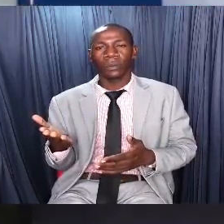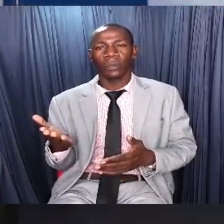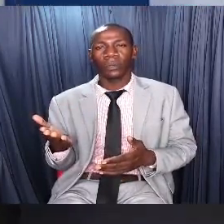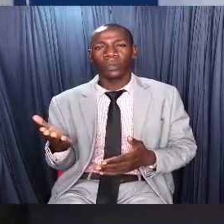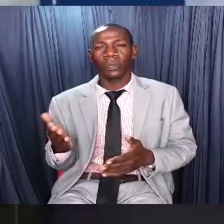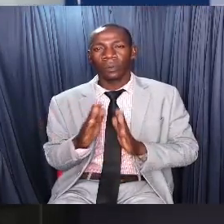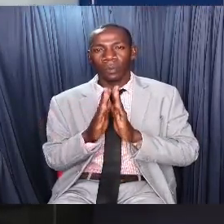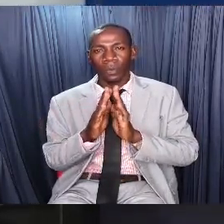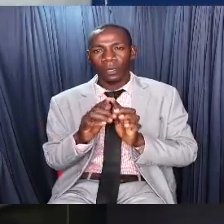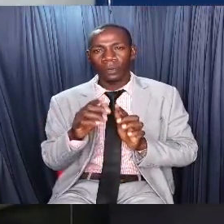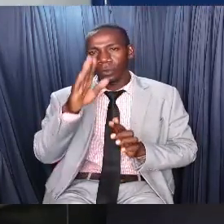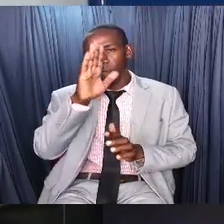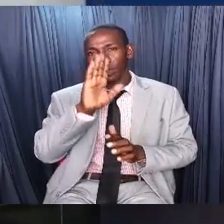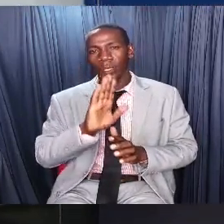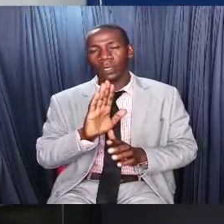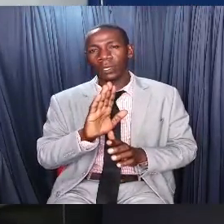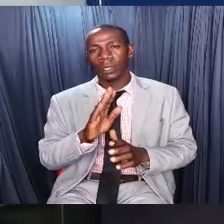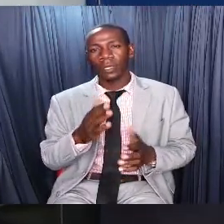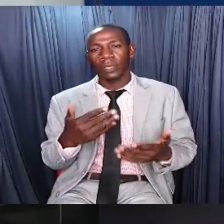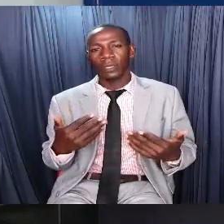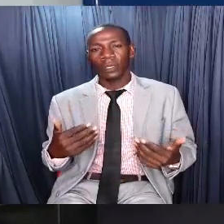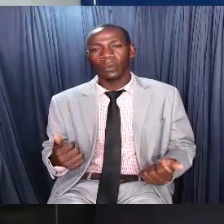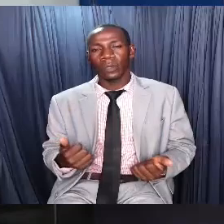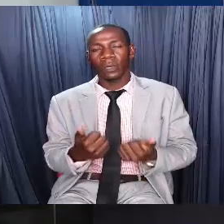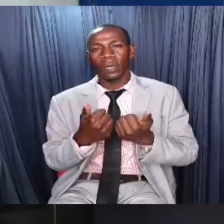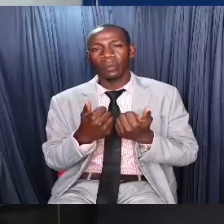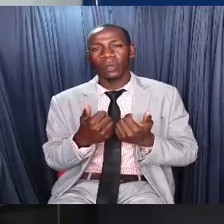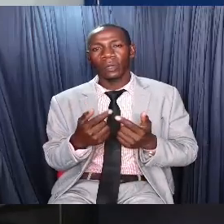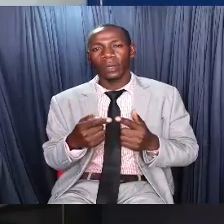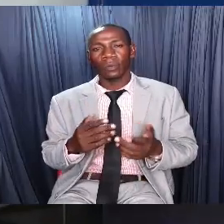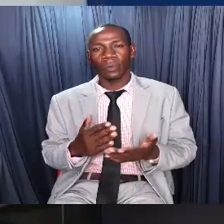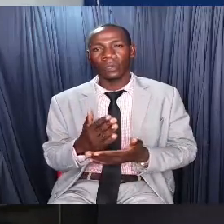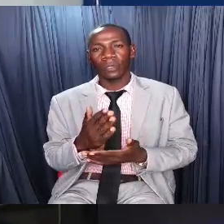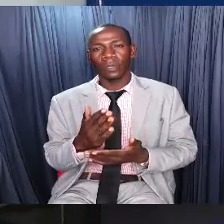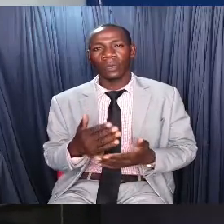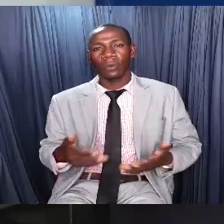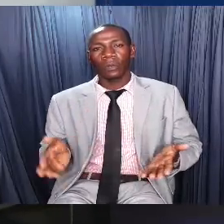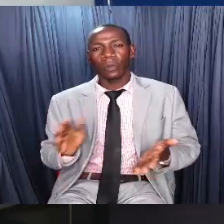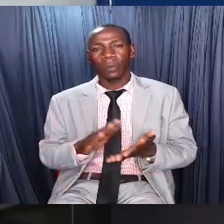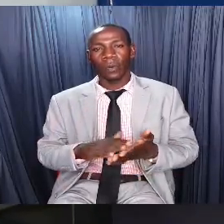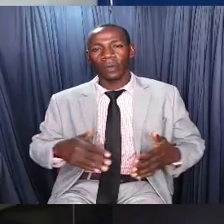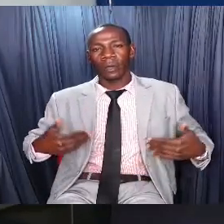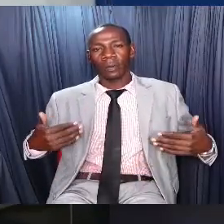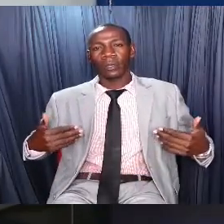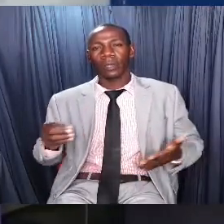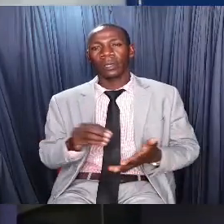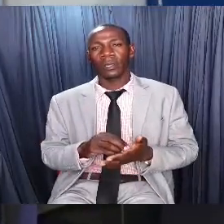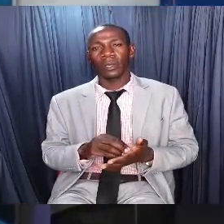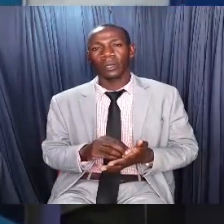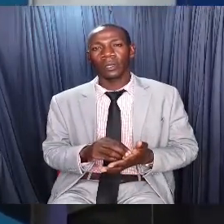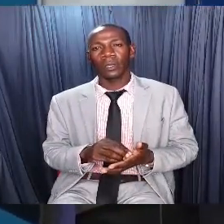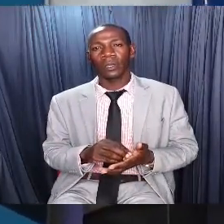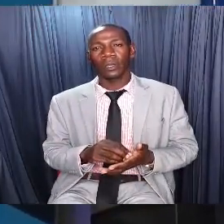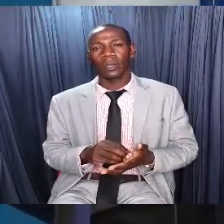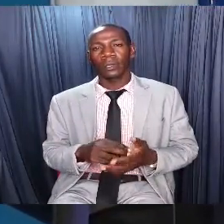him. Akiomba kwa Mungu. When he prays to God. Kile kitu kinatokea tena. The matter will come and pass. Tunarudi kufurahi tena. We'll go back to our joy again. Kwa hivyo